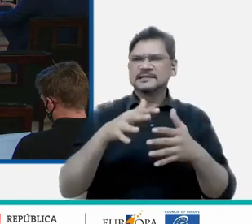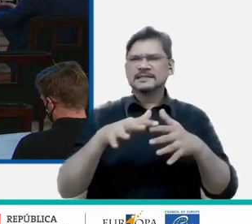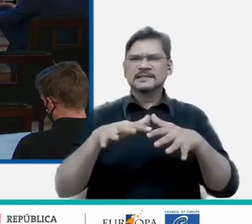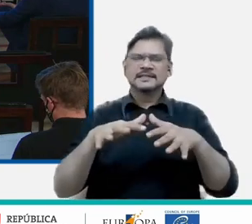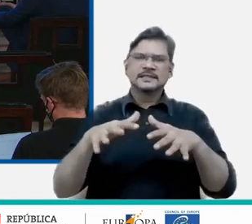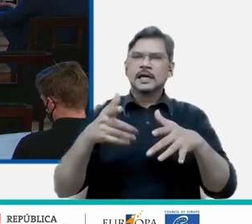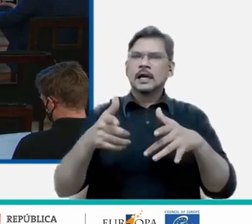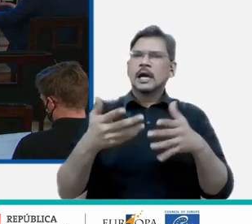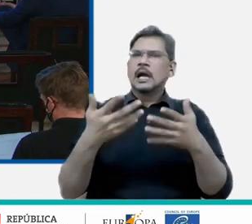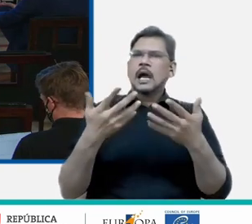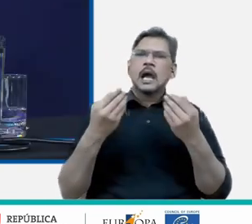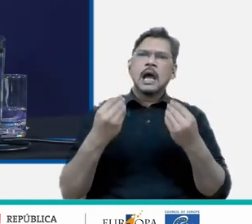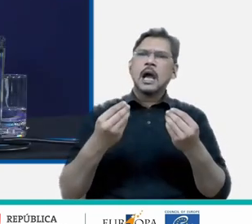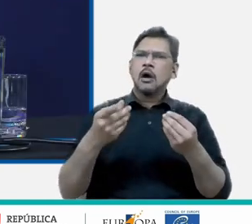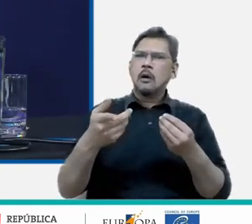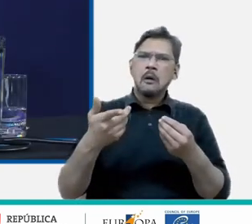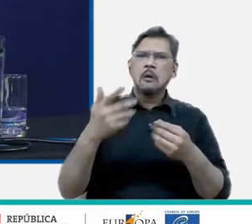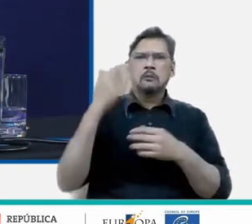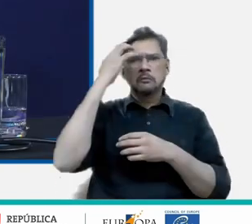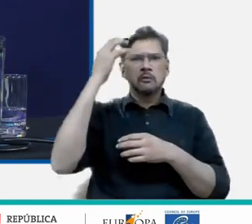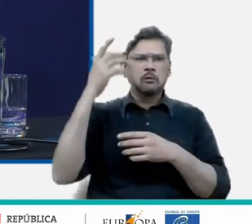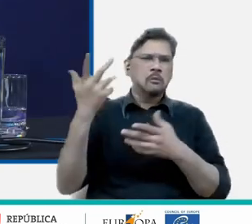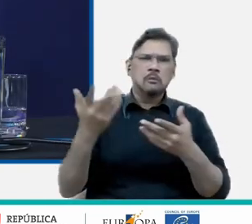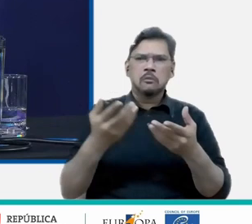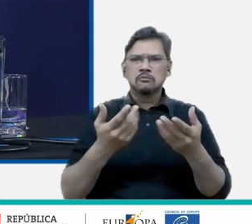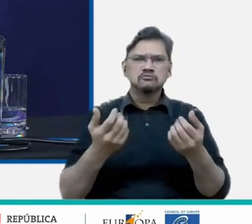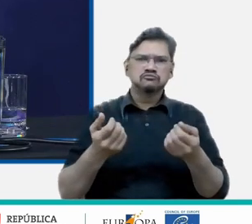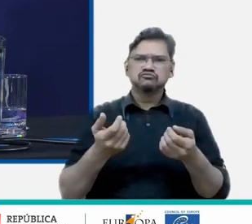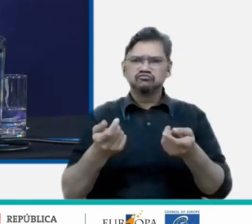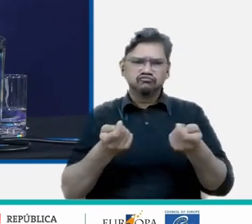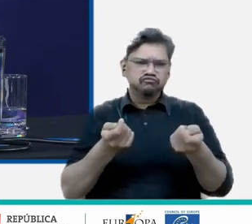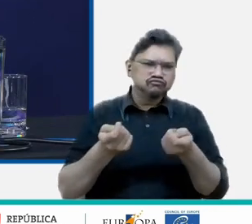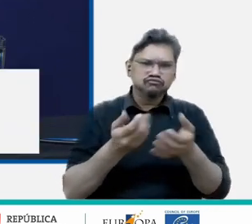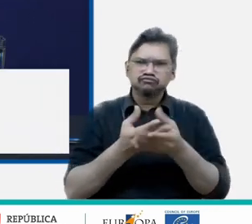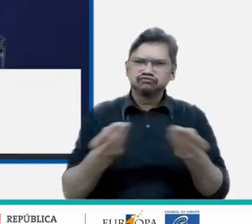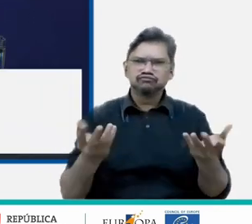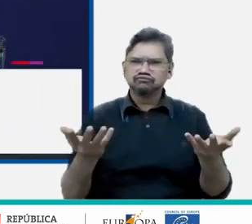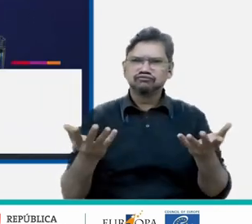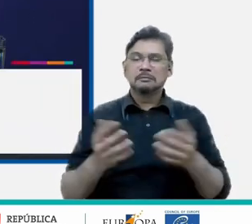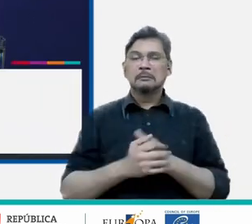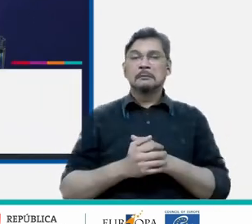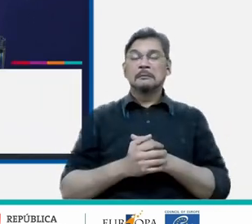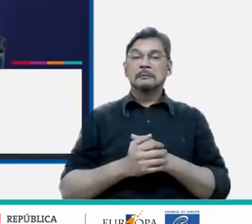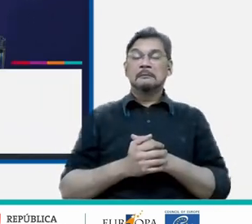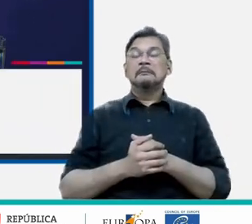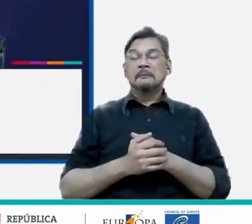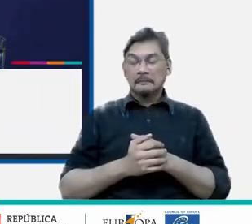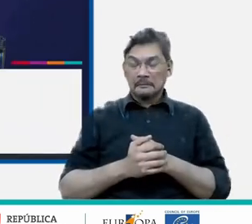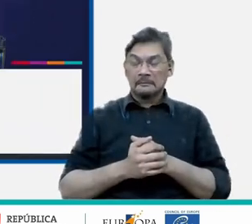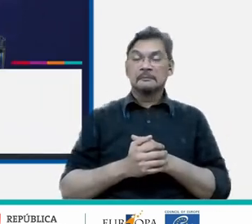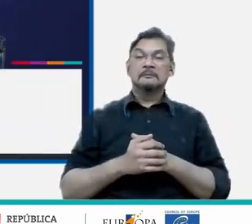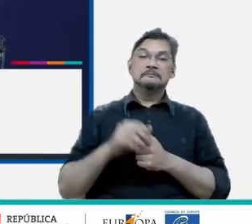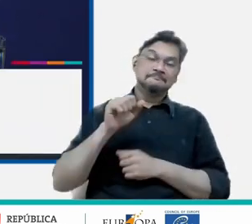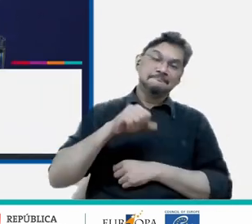Last few months, maybe I can say last few years, we have a complex political and